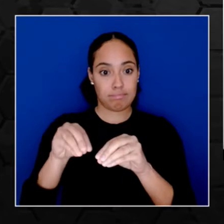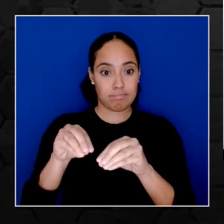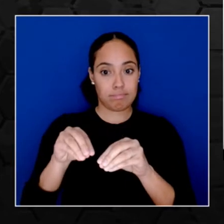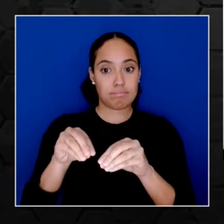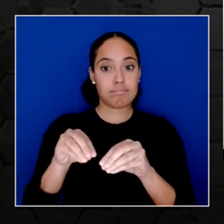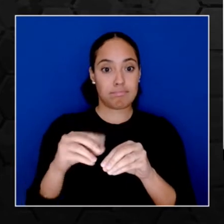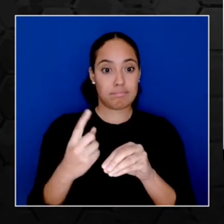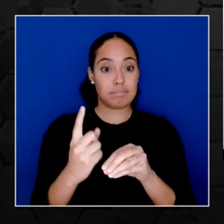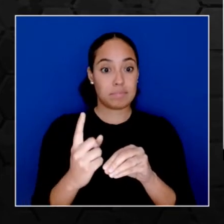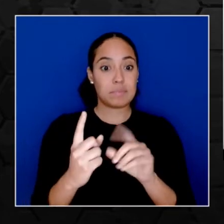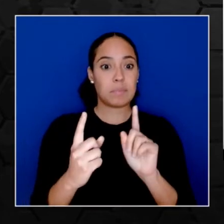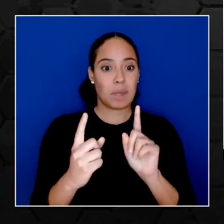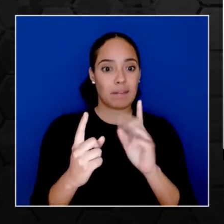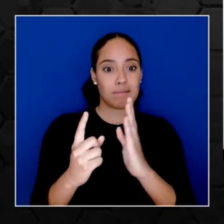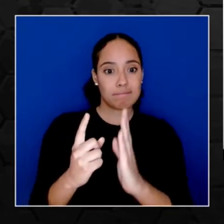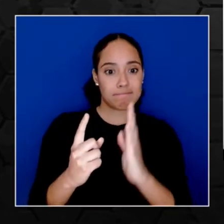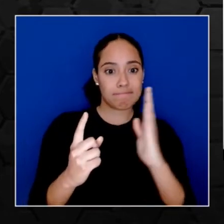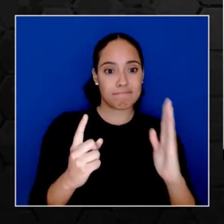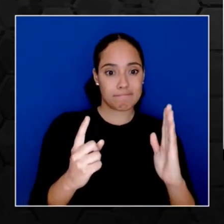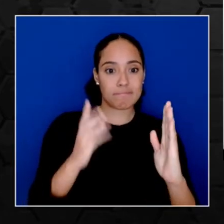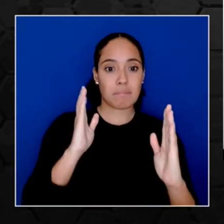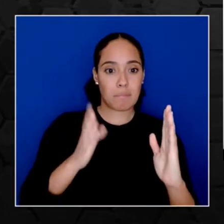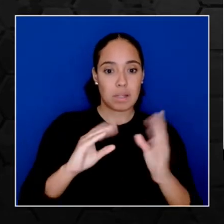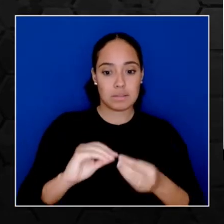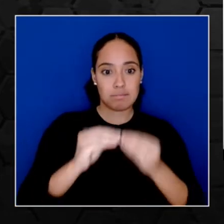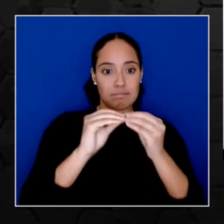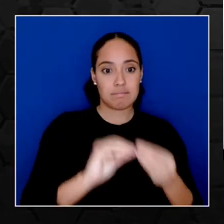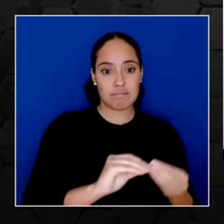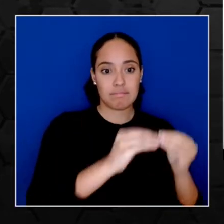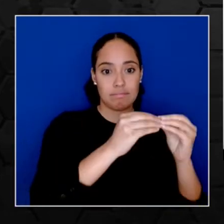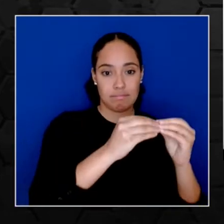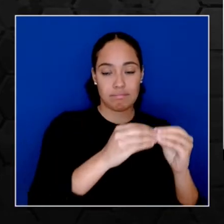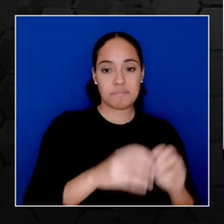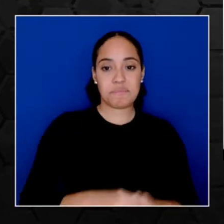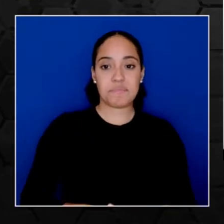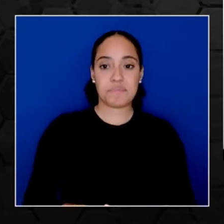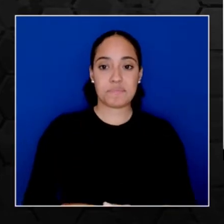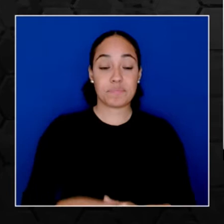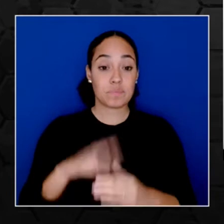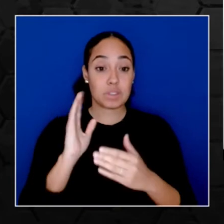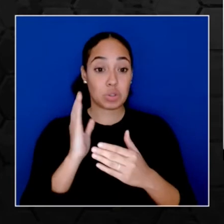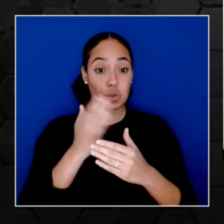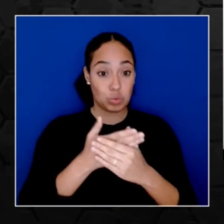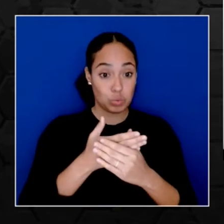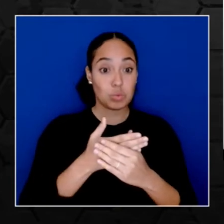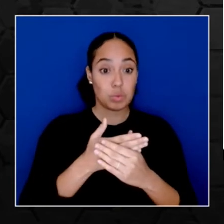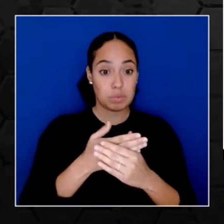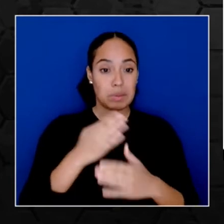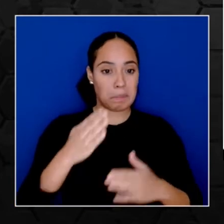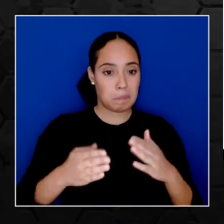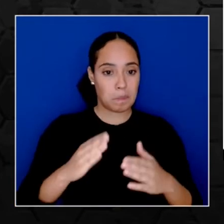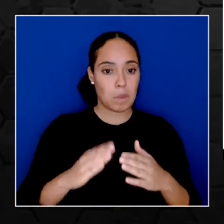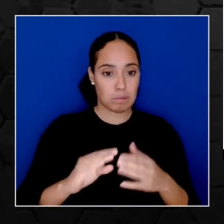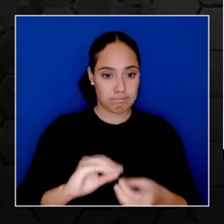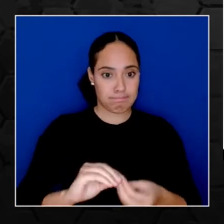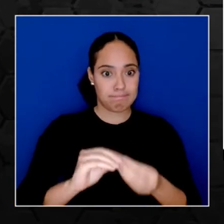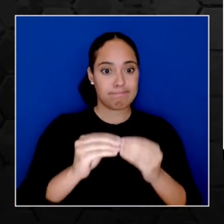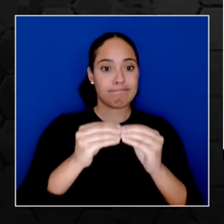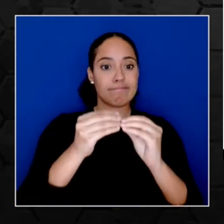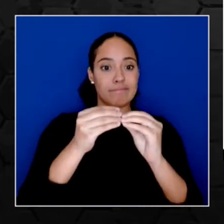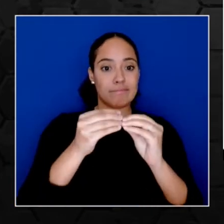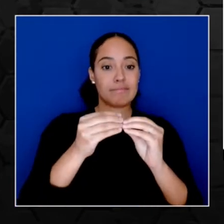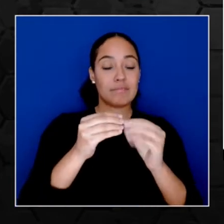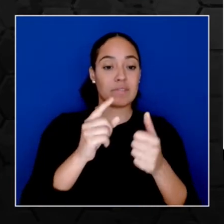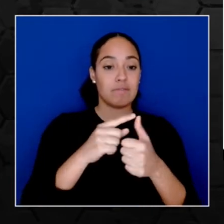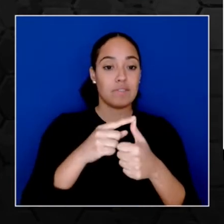with interrupting scenario, once we click on the new button on the left-hand side, we will be able to build the interrupting scenario. So we have to give the name, description,